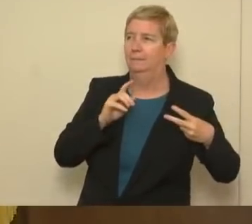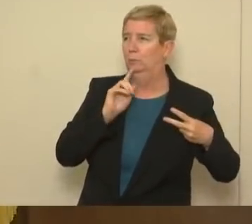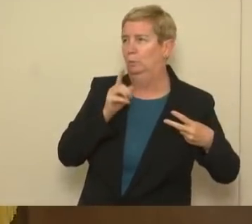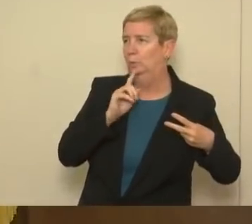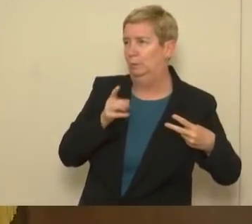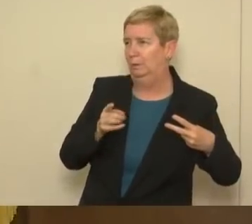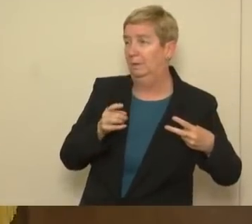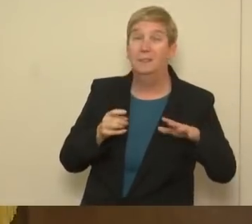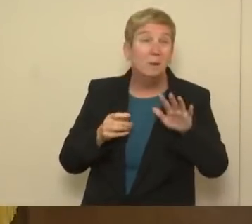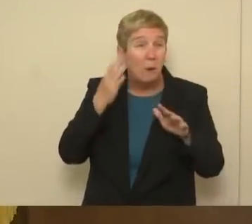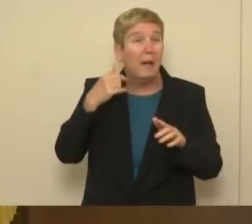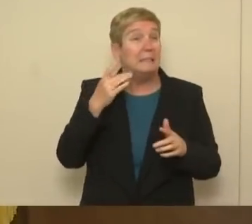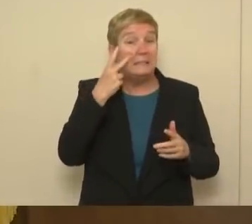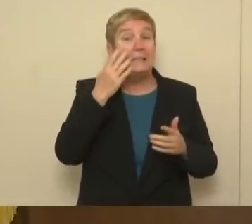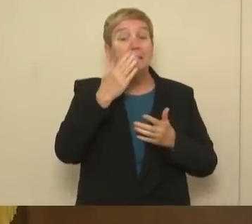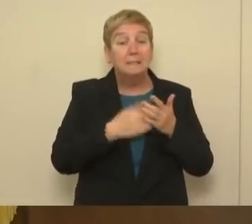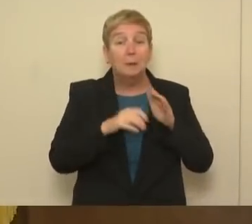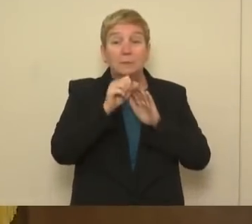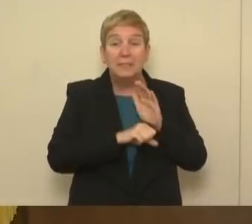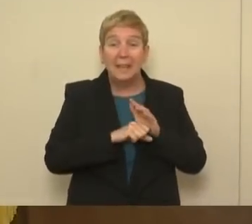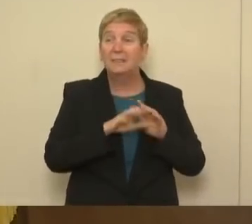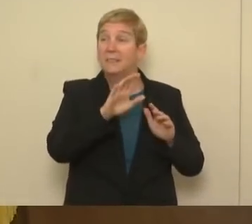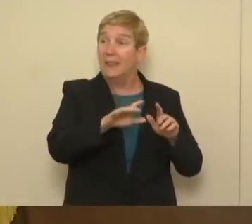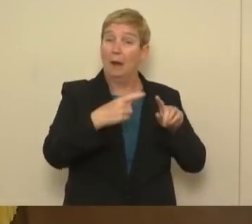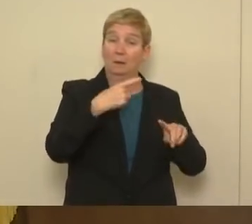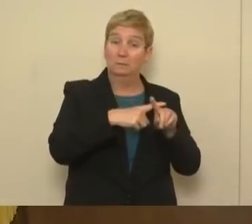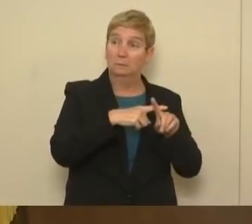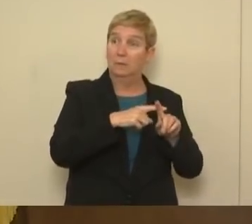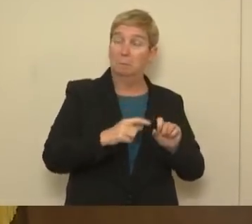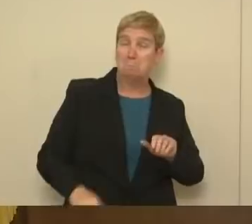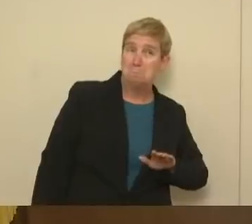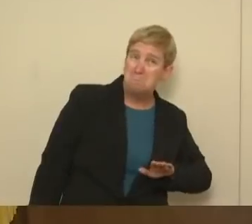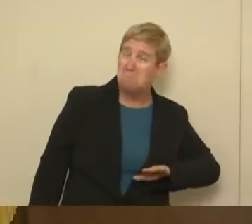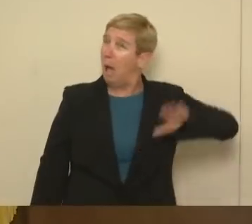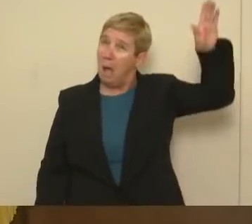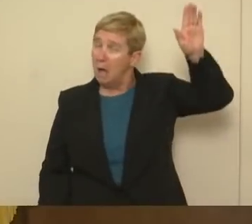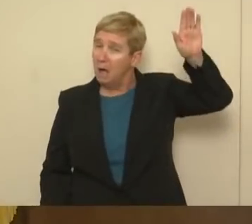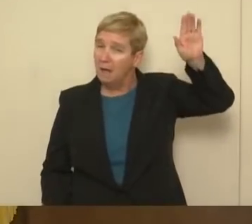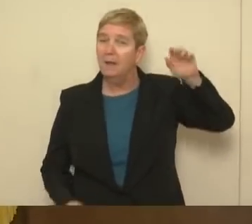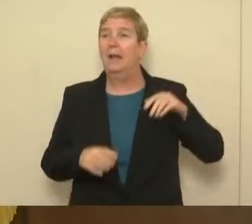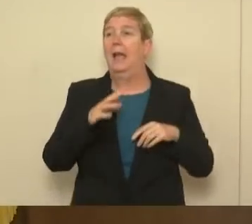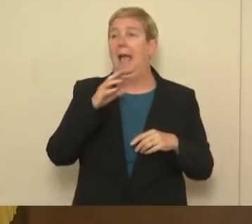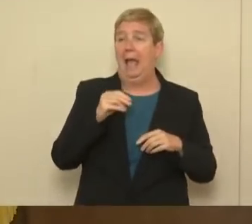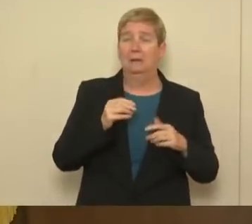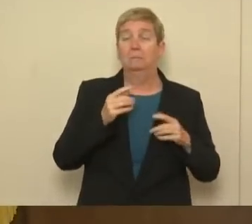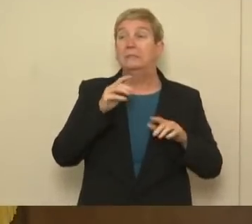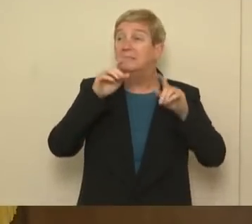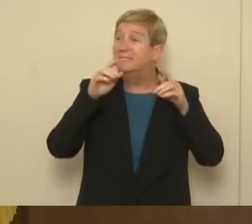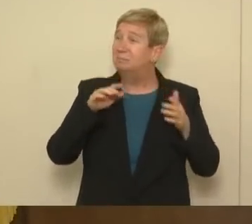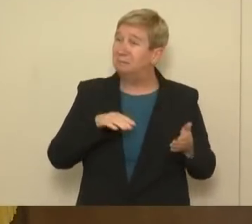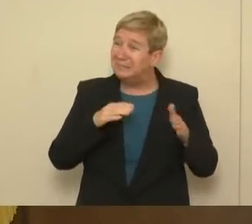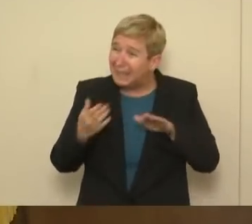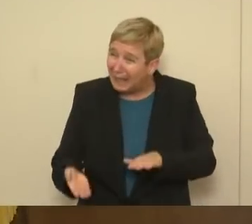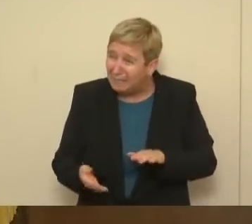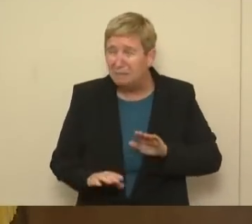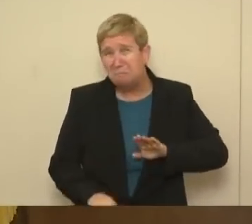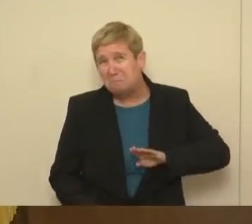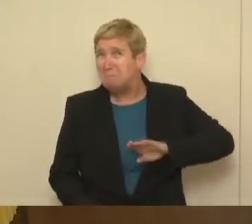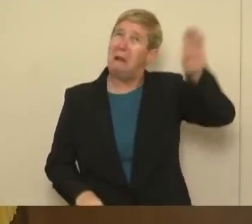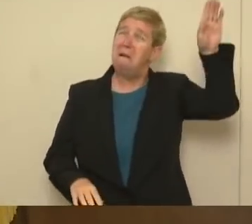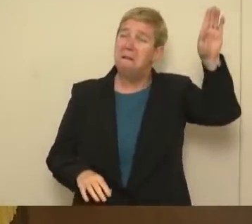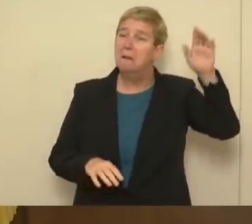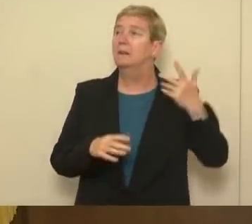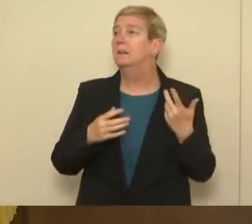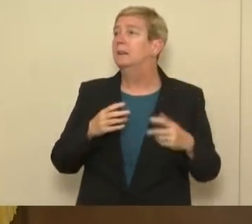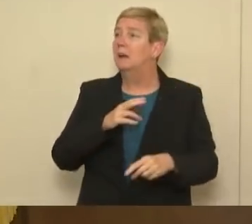increased exponentially positivity rates and exponentially increased number of deaths, increased exponentially number